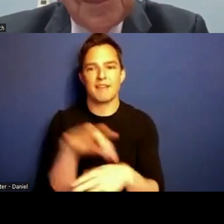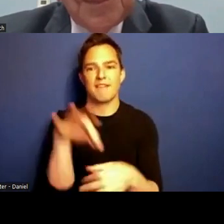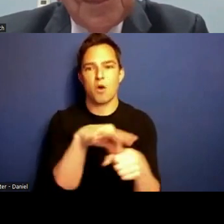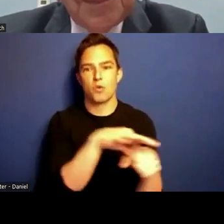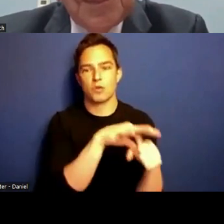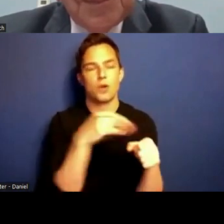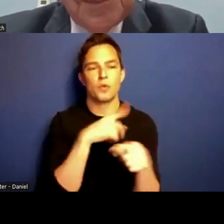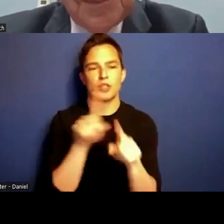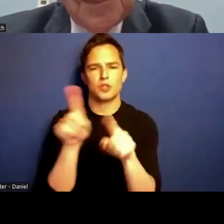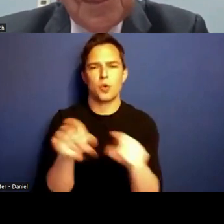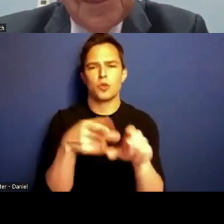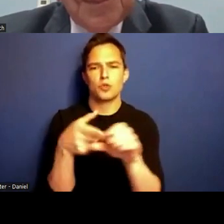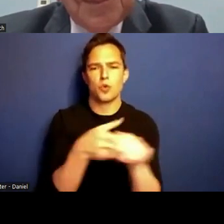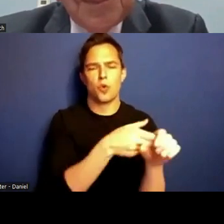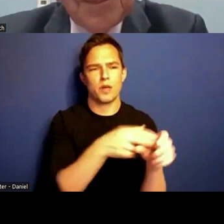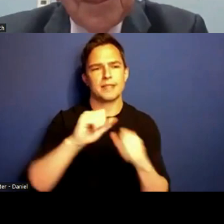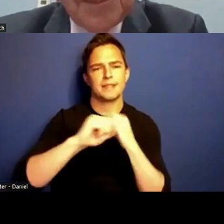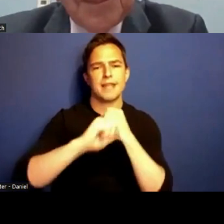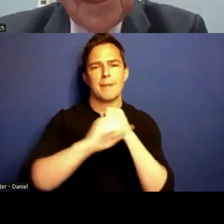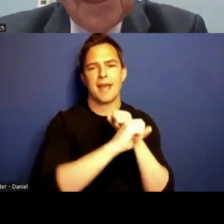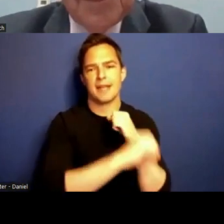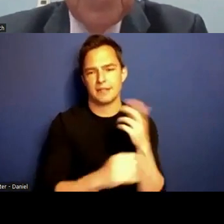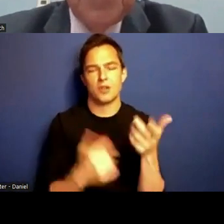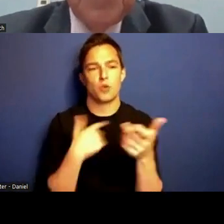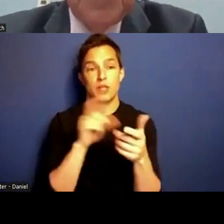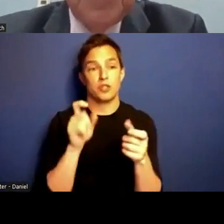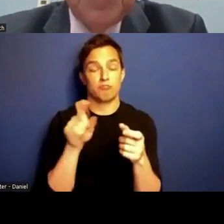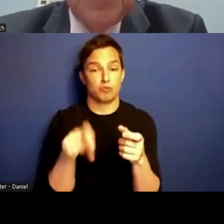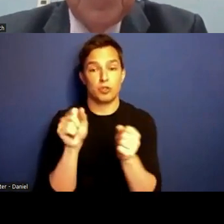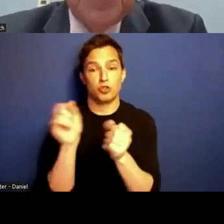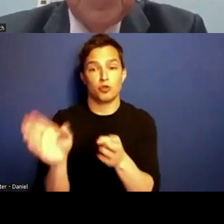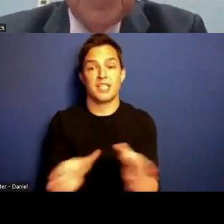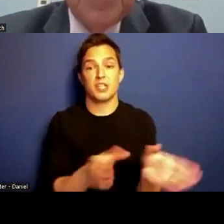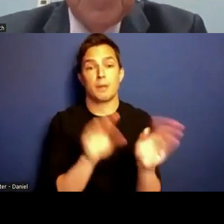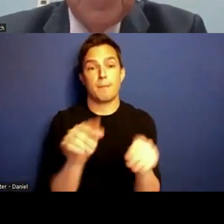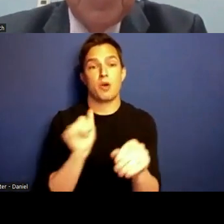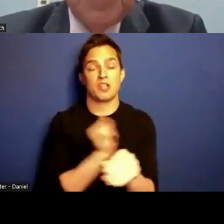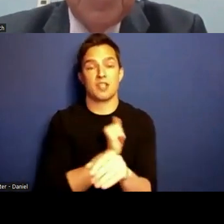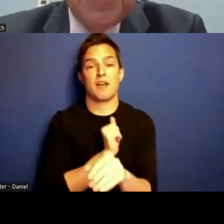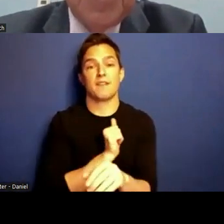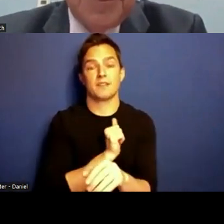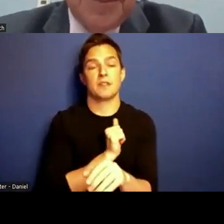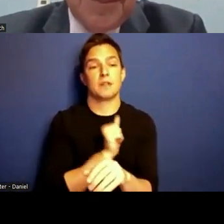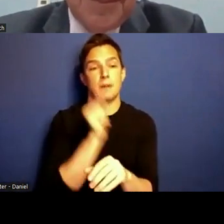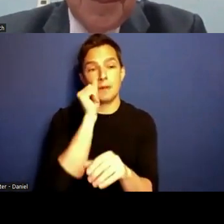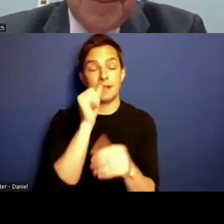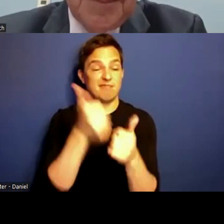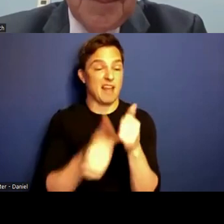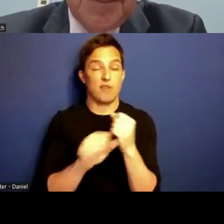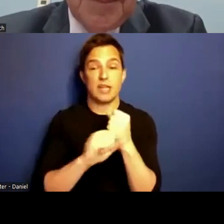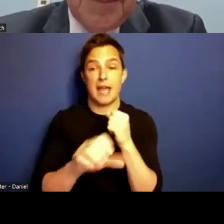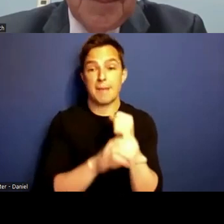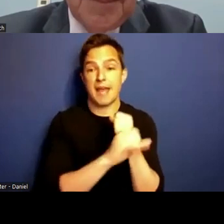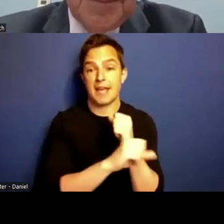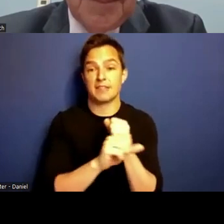joining campaigns, and we should strategically place ourselves in every campaign so that